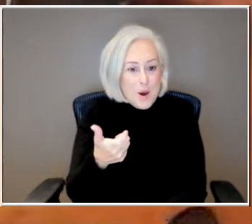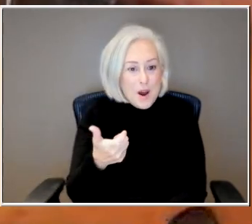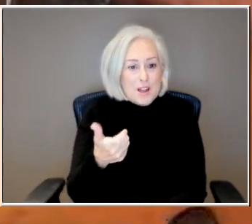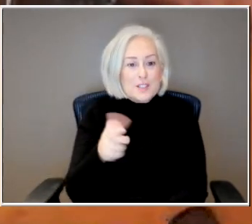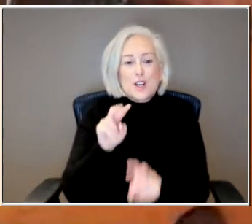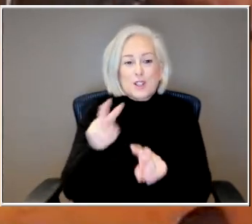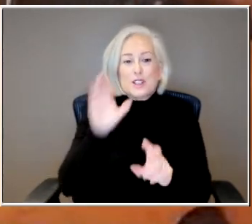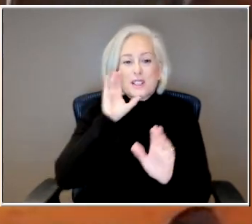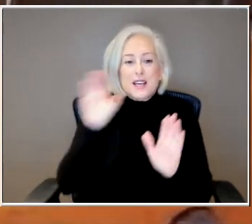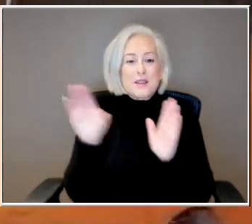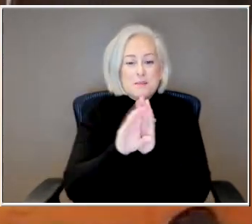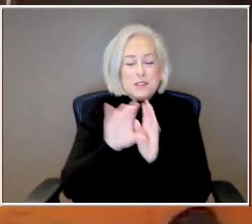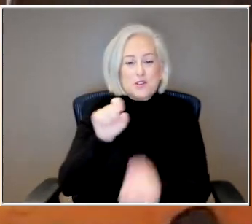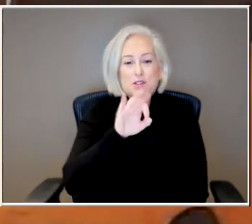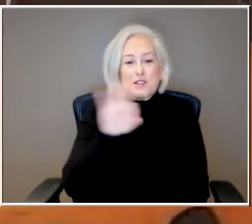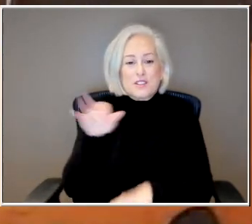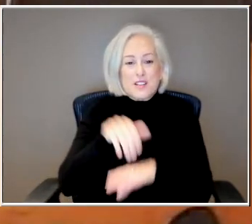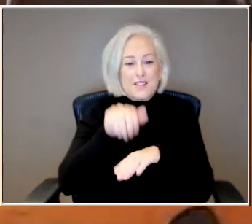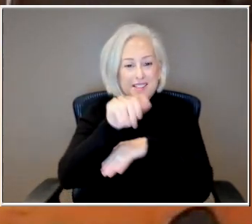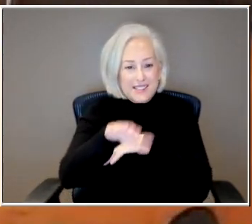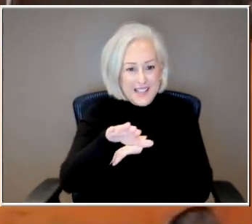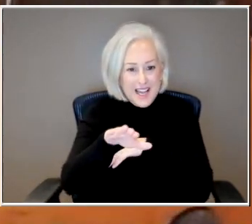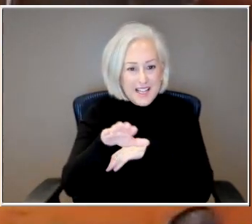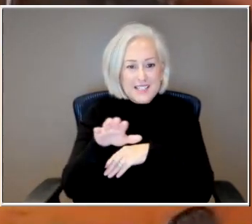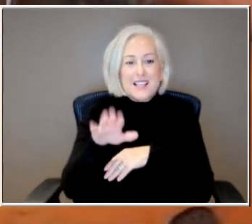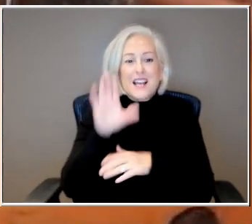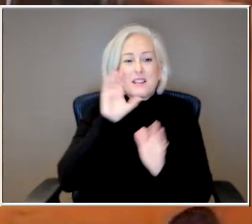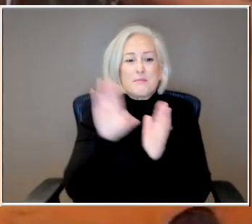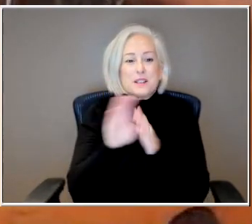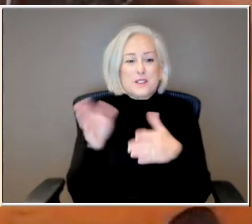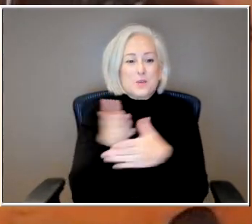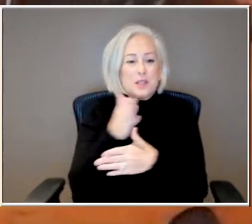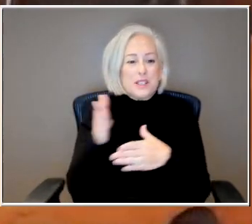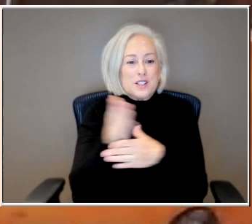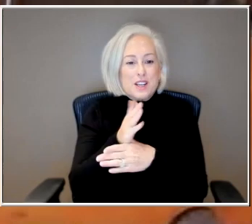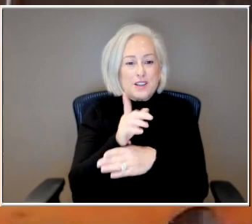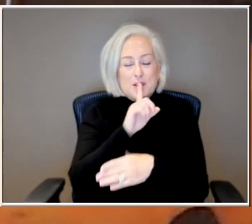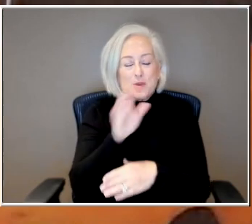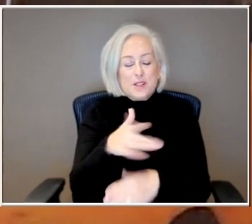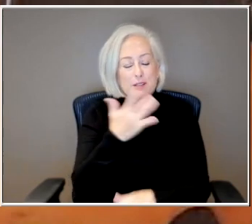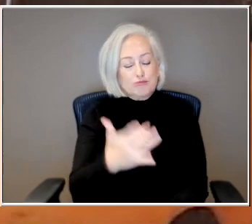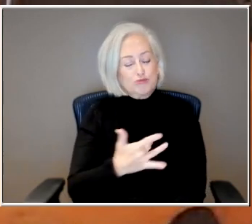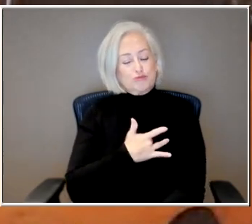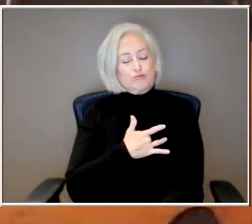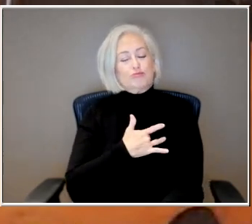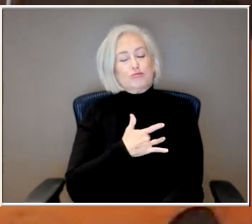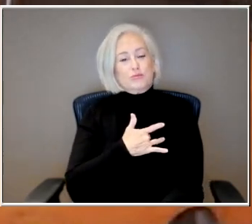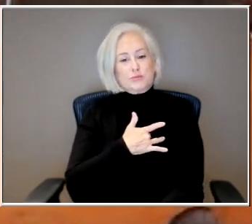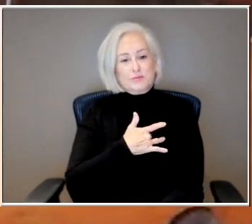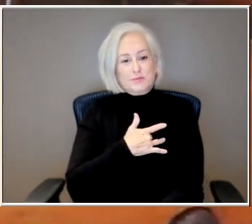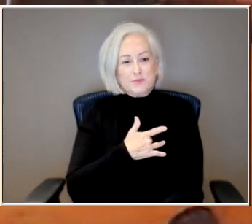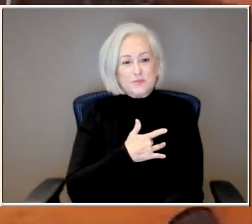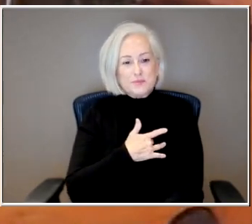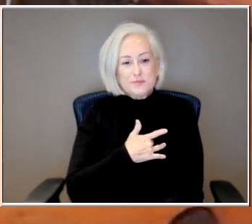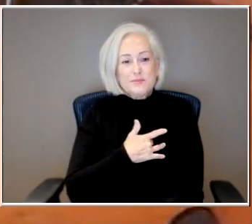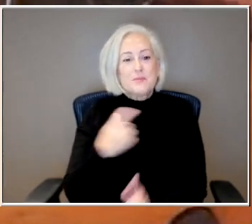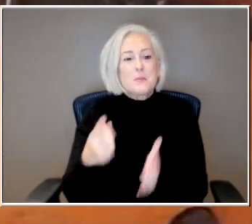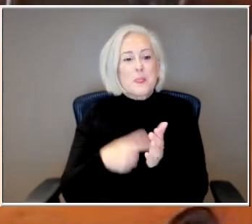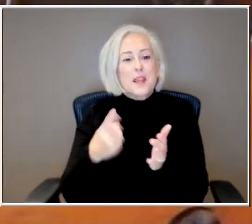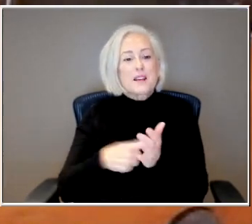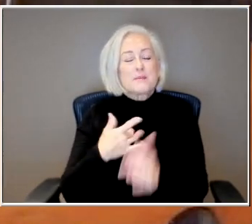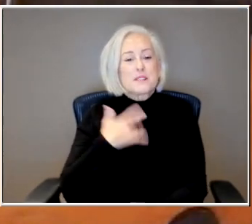pictures that he sent in and the pictures that we shared, it really hits home. You know, sometimes it feels like it's